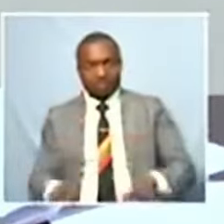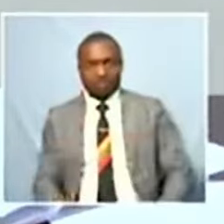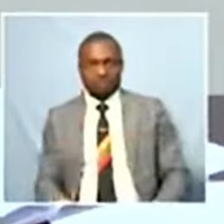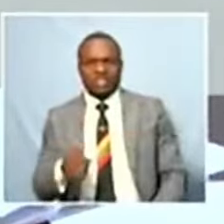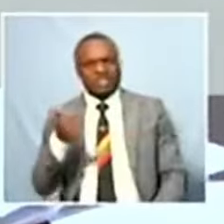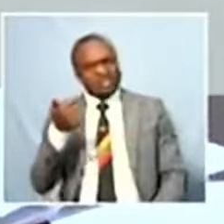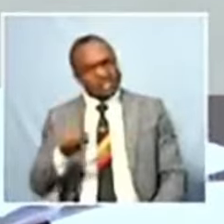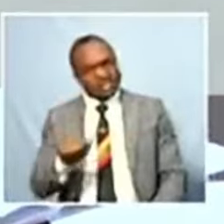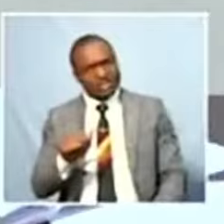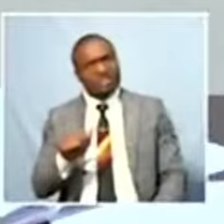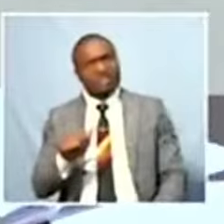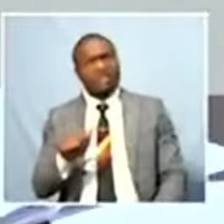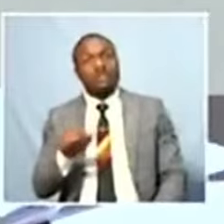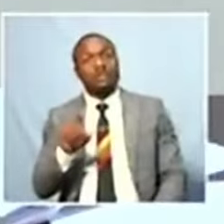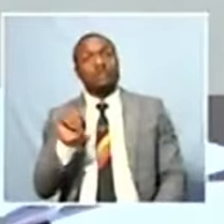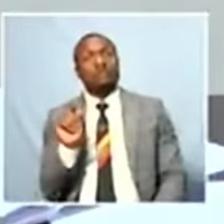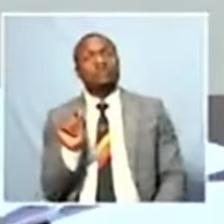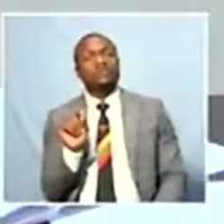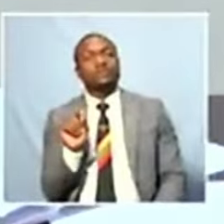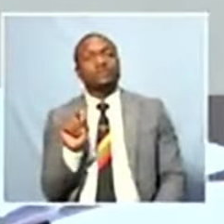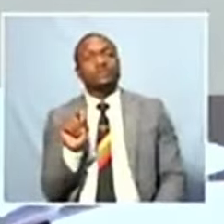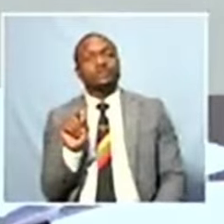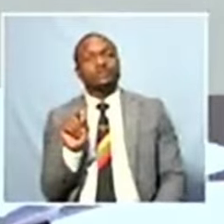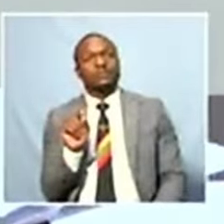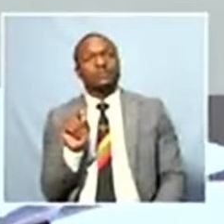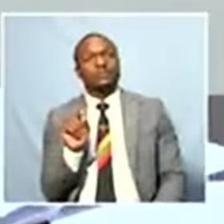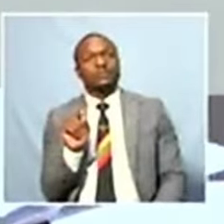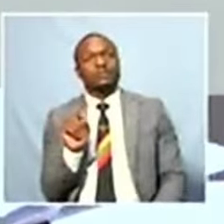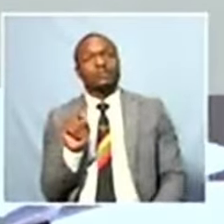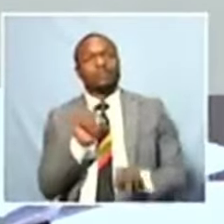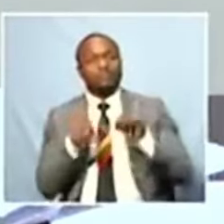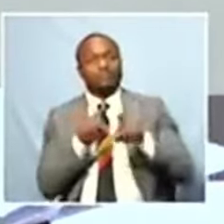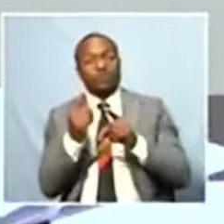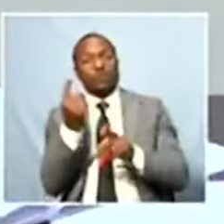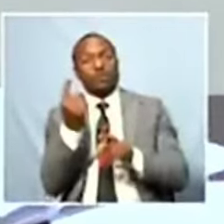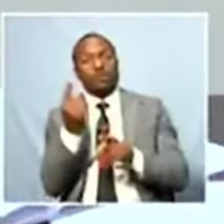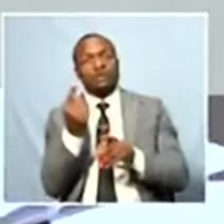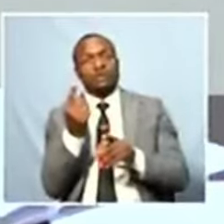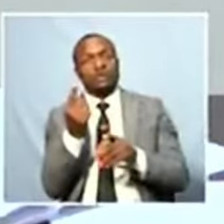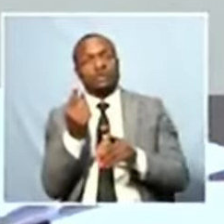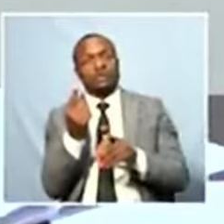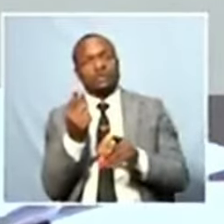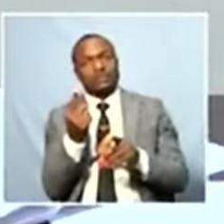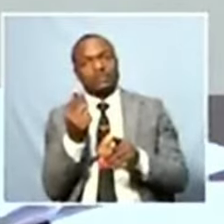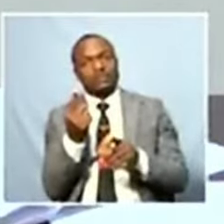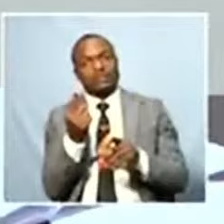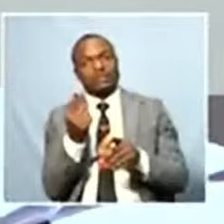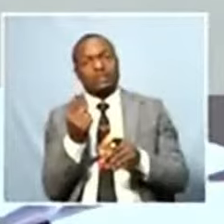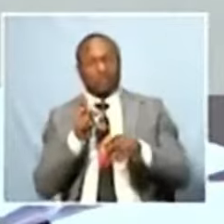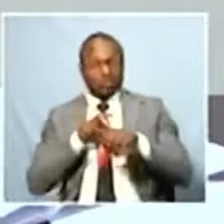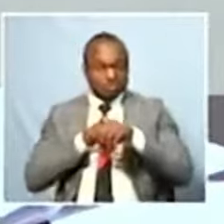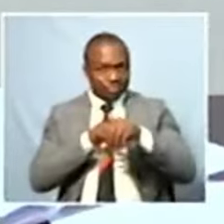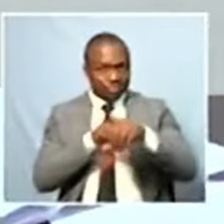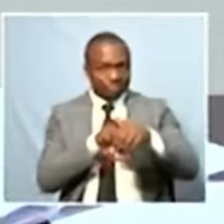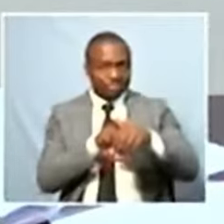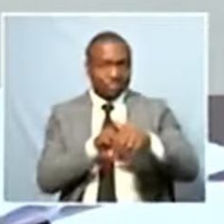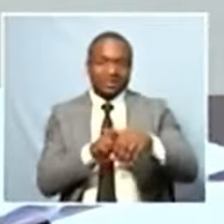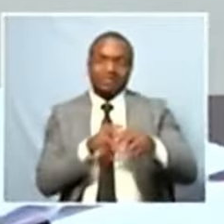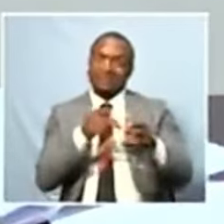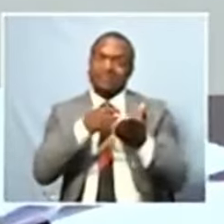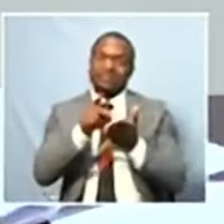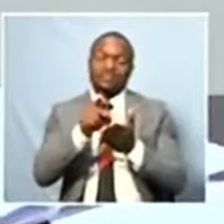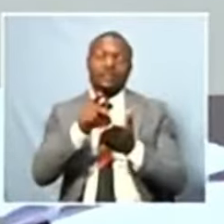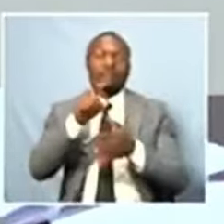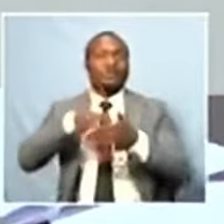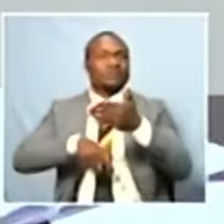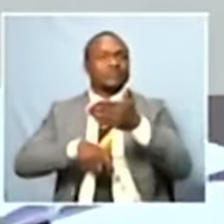or 20 passengers on one trip. They cover the whole cost. And there's nothing else to pay. So we are saying that the new